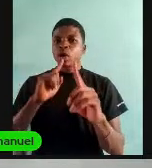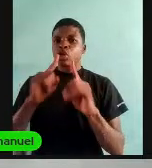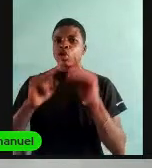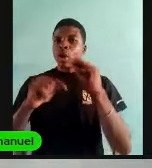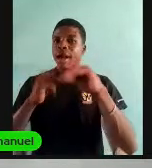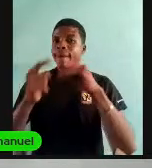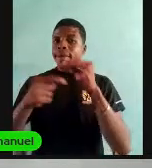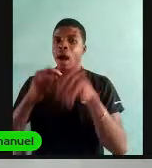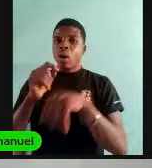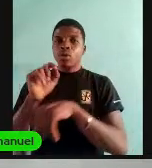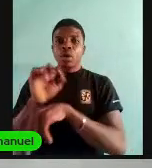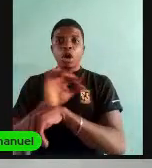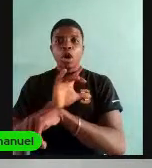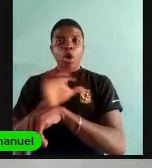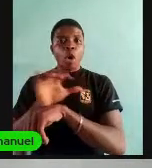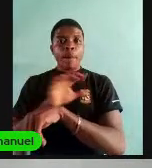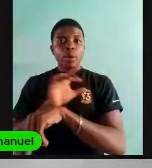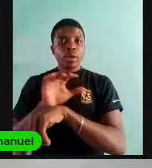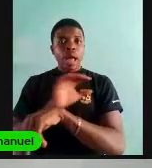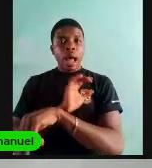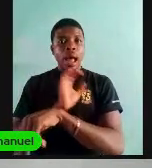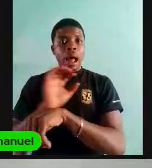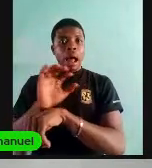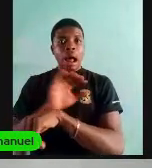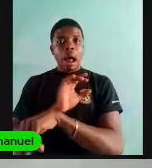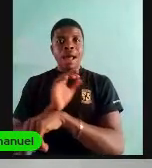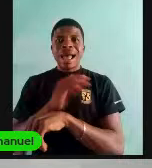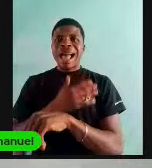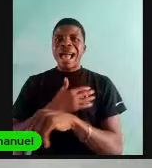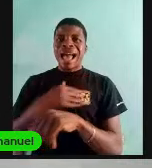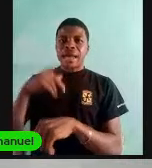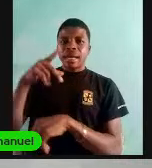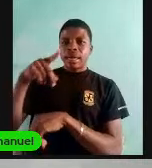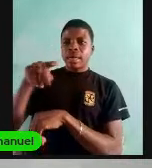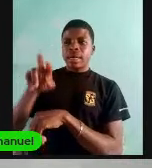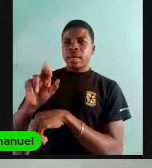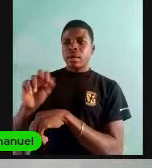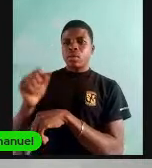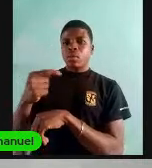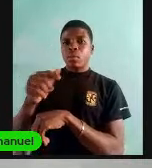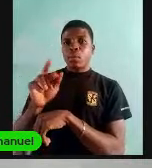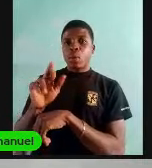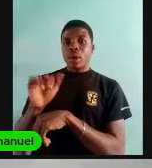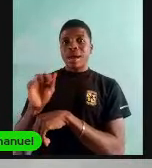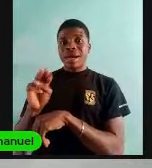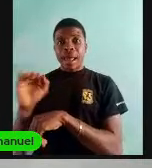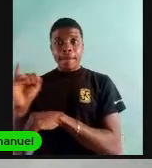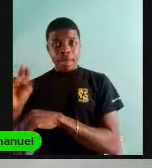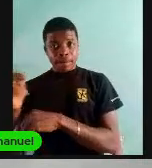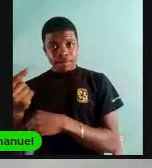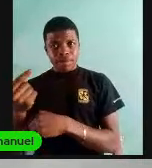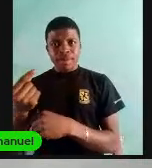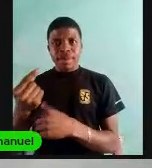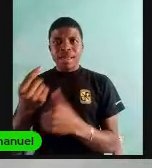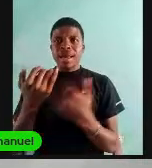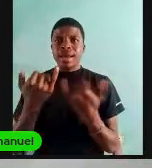and programming. In this presentation, yeah, in this presentation,